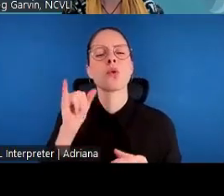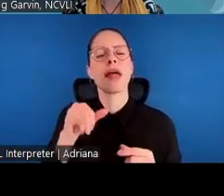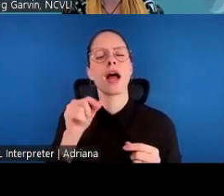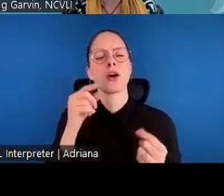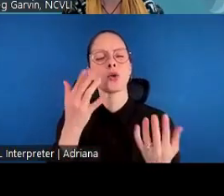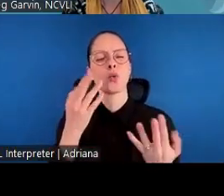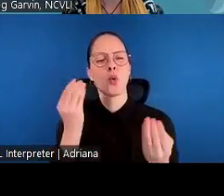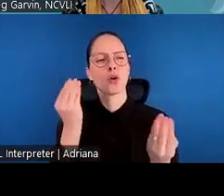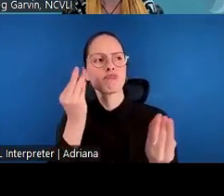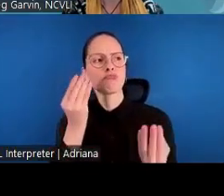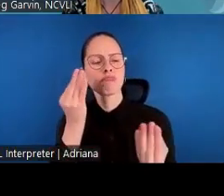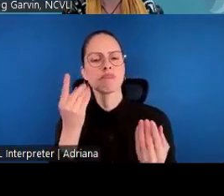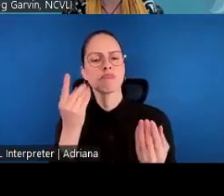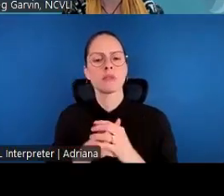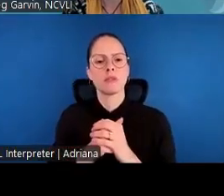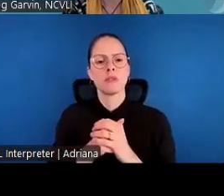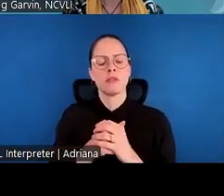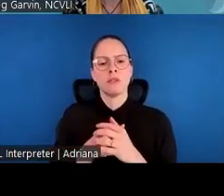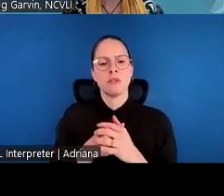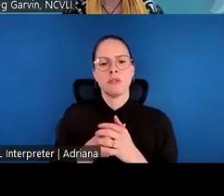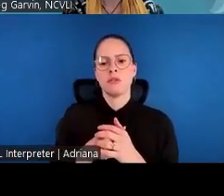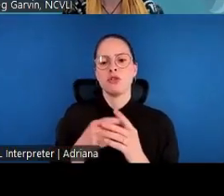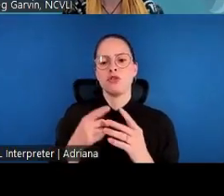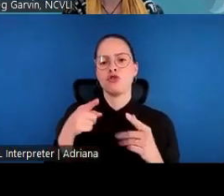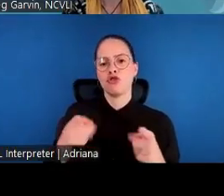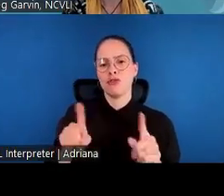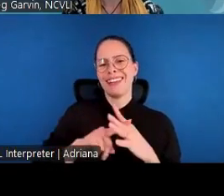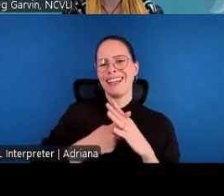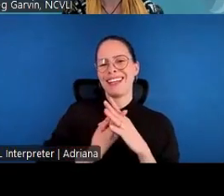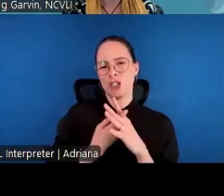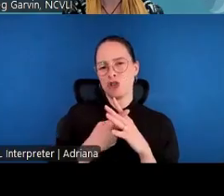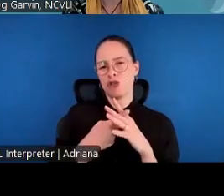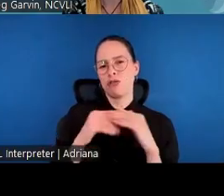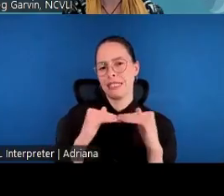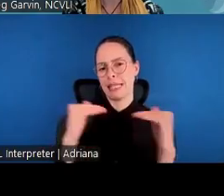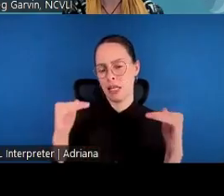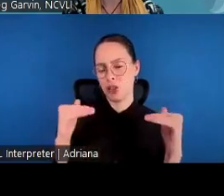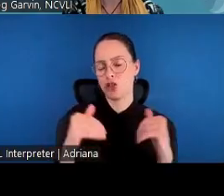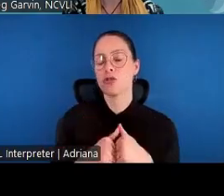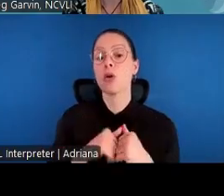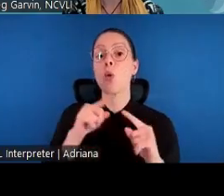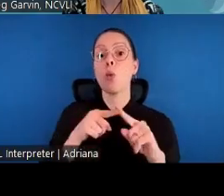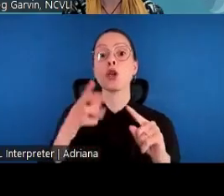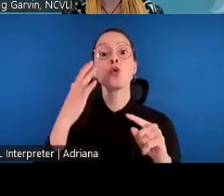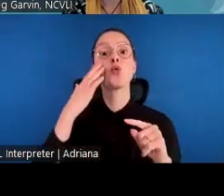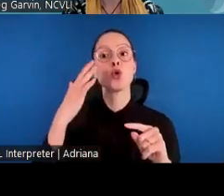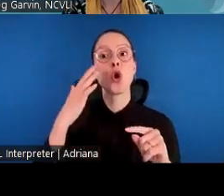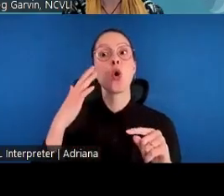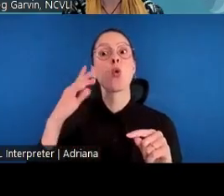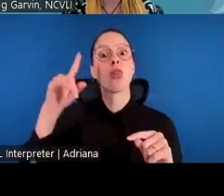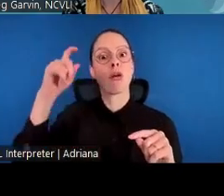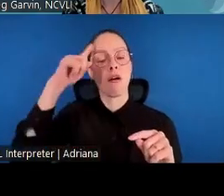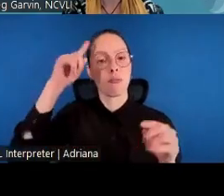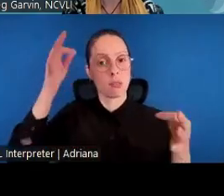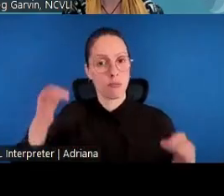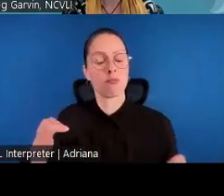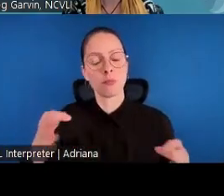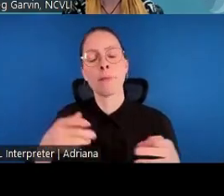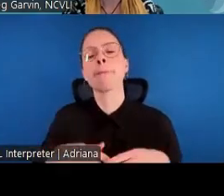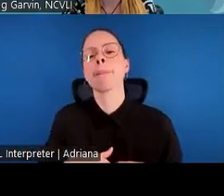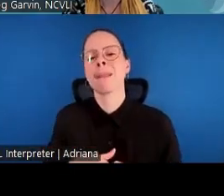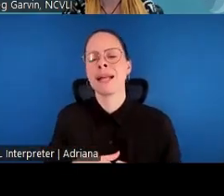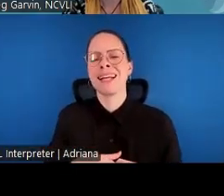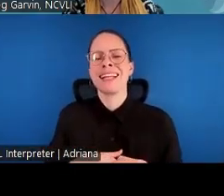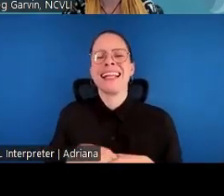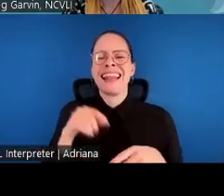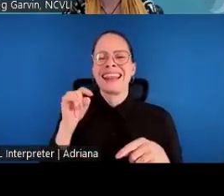in that initial stage with the government. Then once you know the government's position, the standing in this space is a little confusing